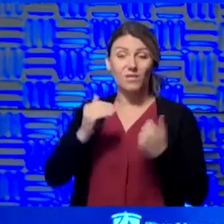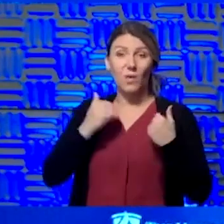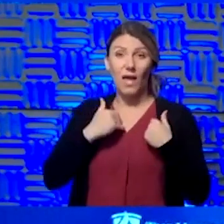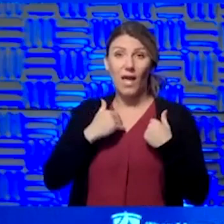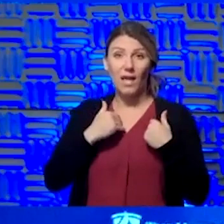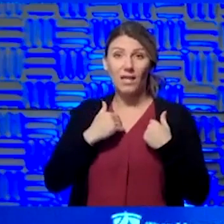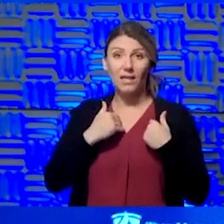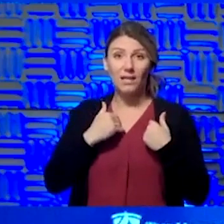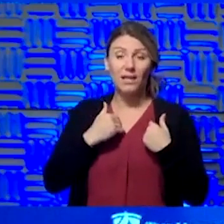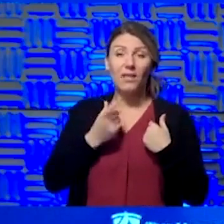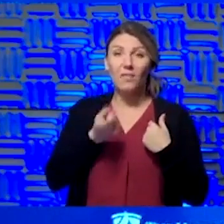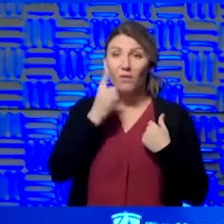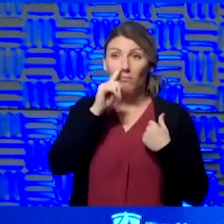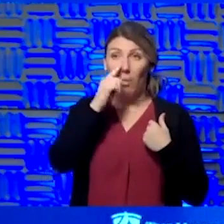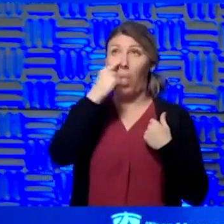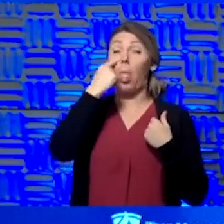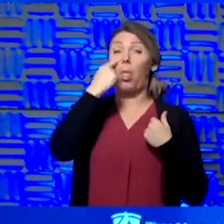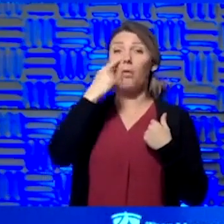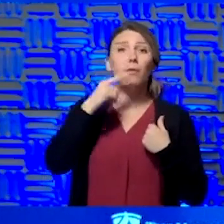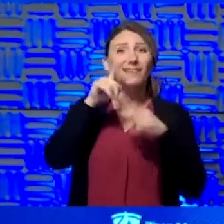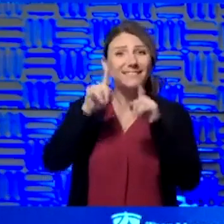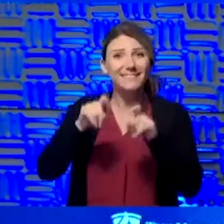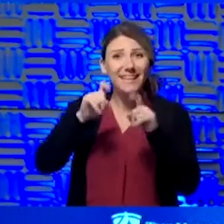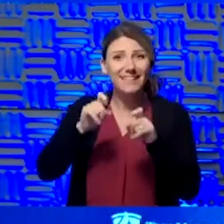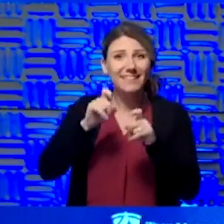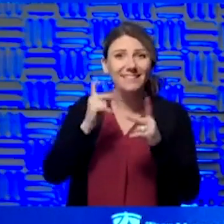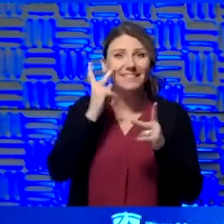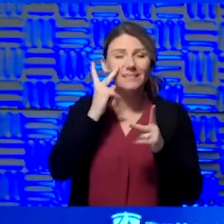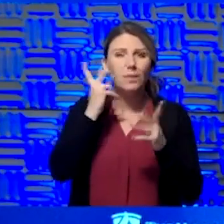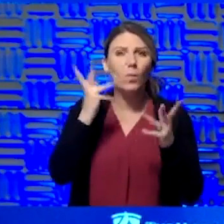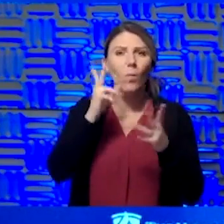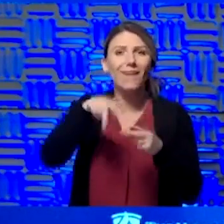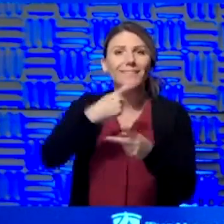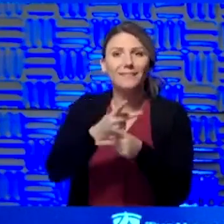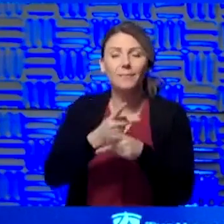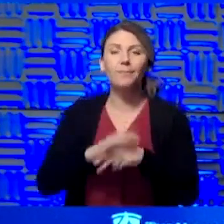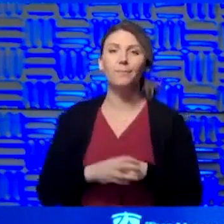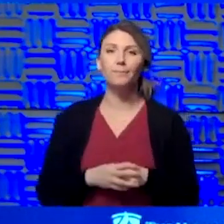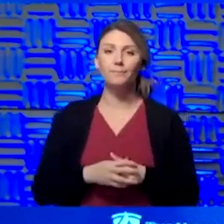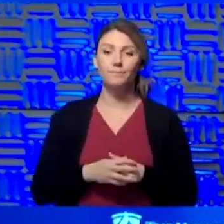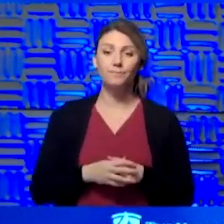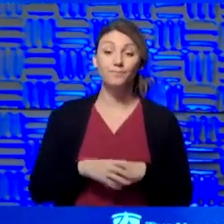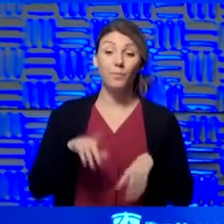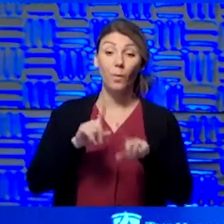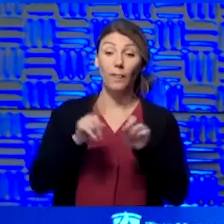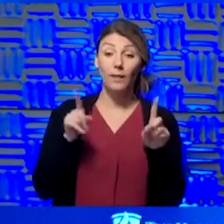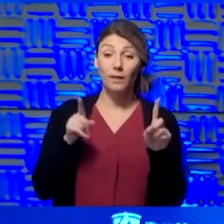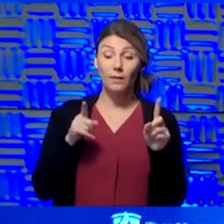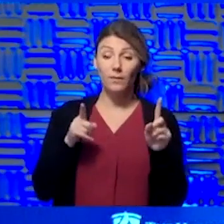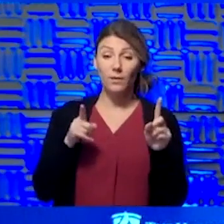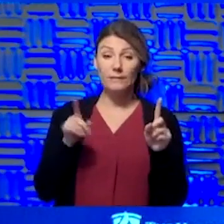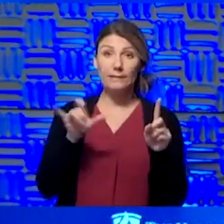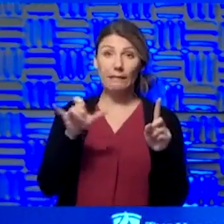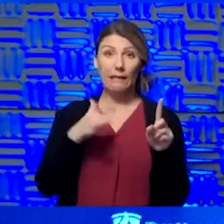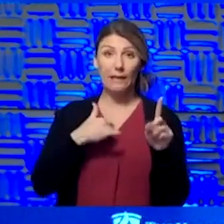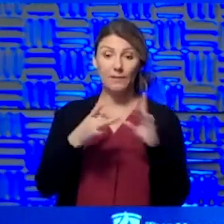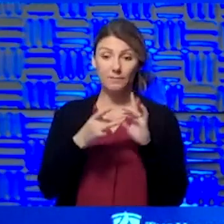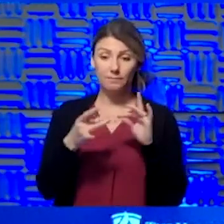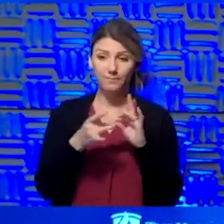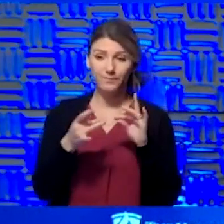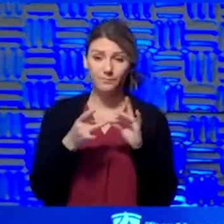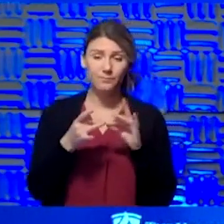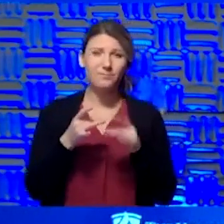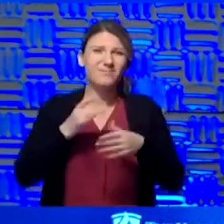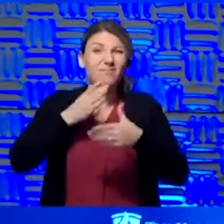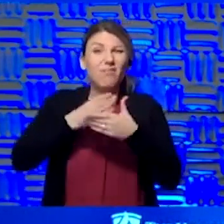B, to test for flu and to see what type of flu I had. And the difference, like I said, I had that